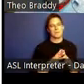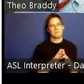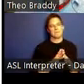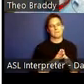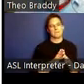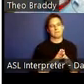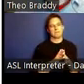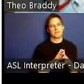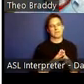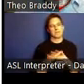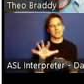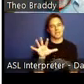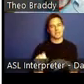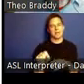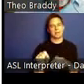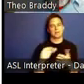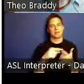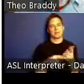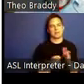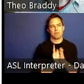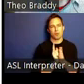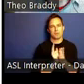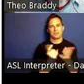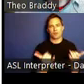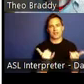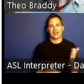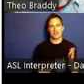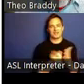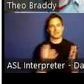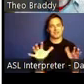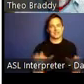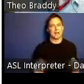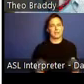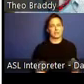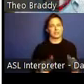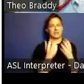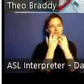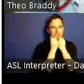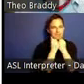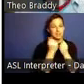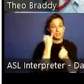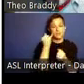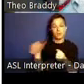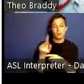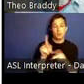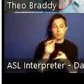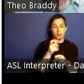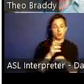capture those moments right now. And while you have people that you respect and you know who those individuals